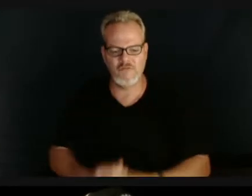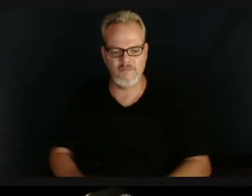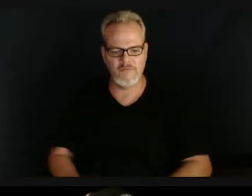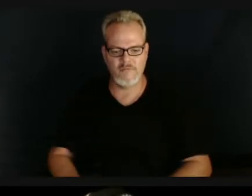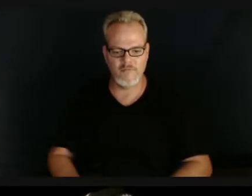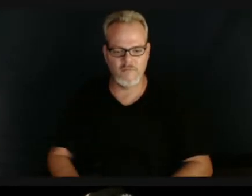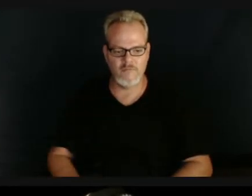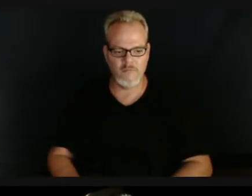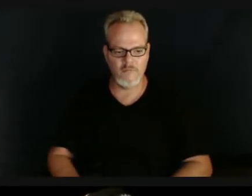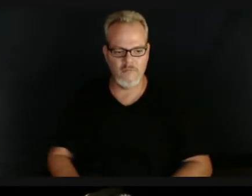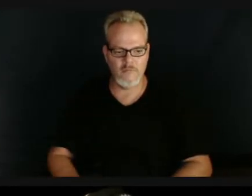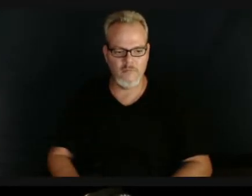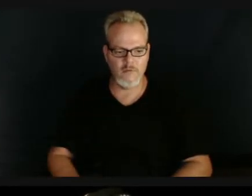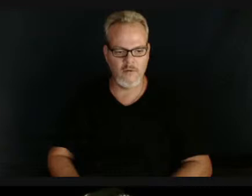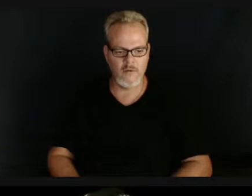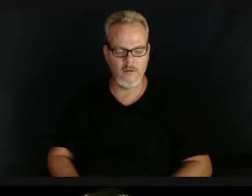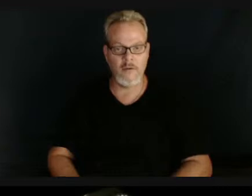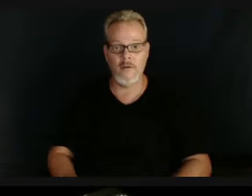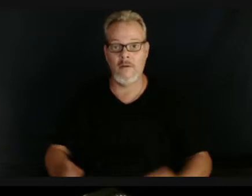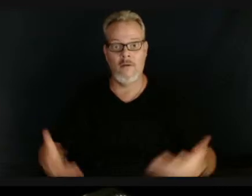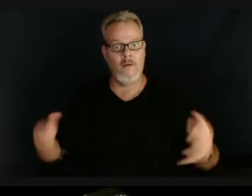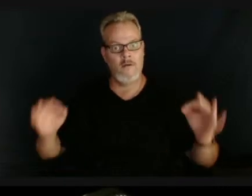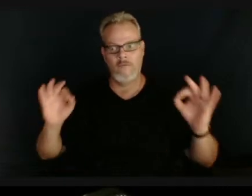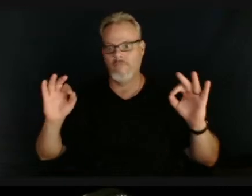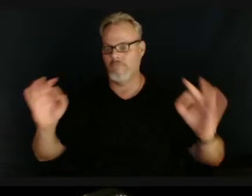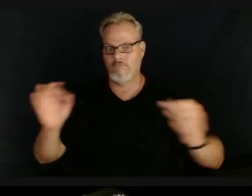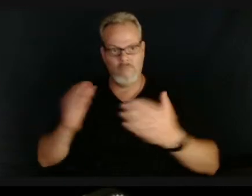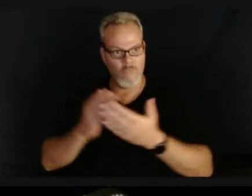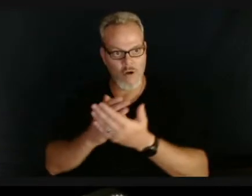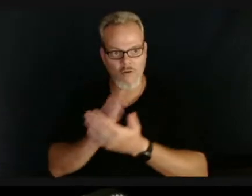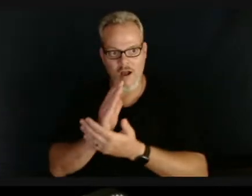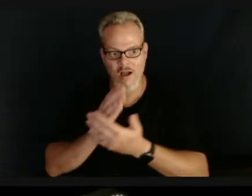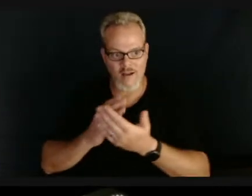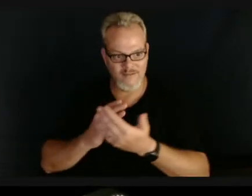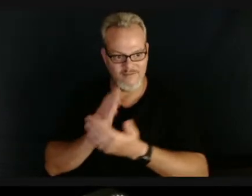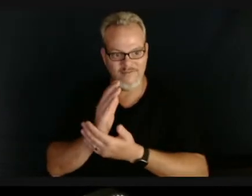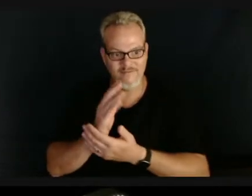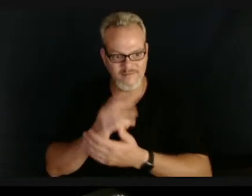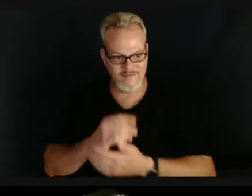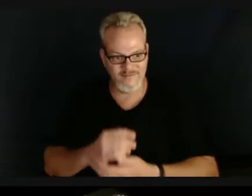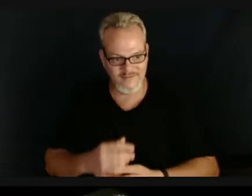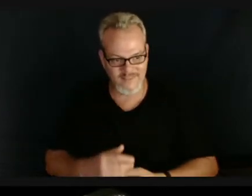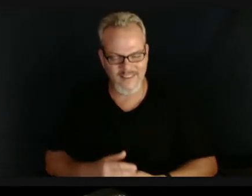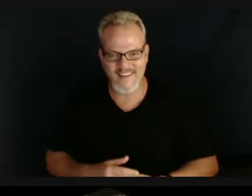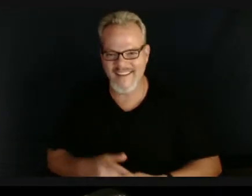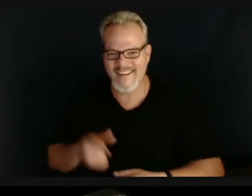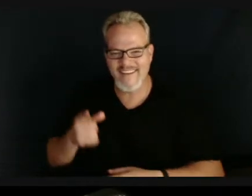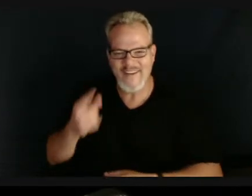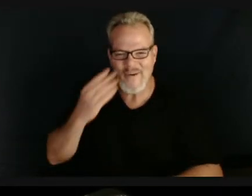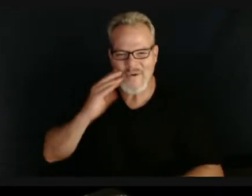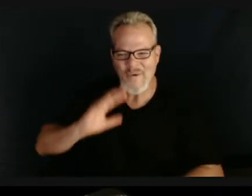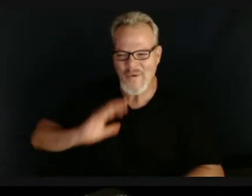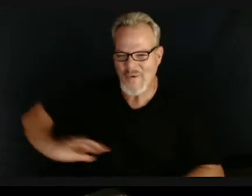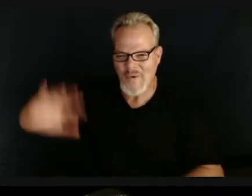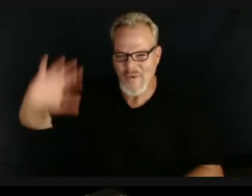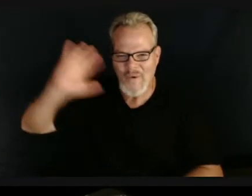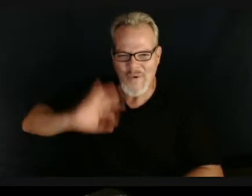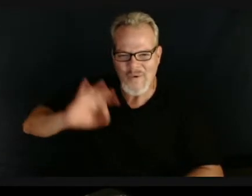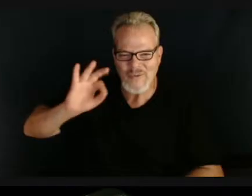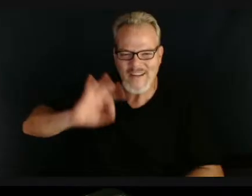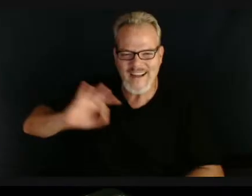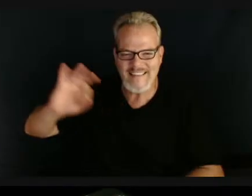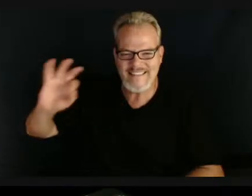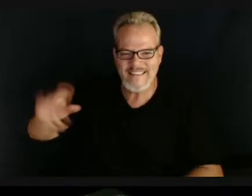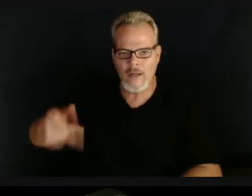Yeah, it gets you in there. All right. Well, cool. I think that does we need one of these old school geologists from the pool area to walk down there and stand right